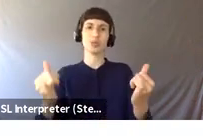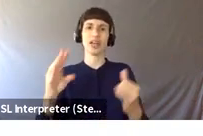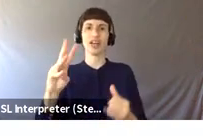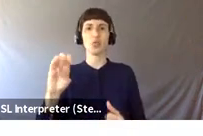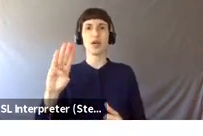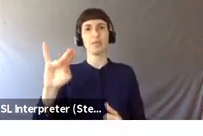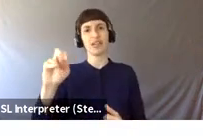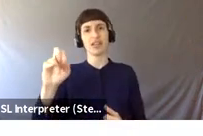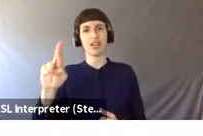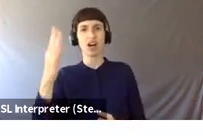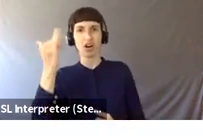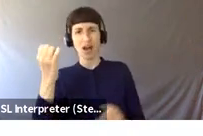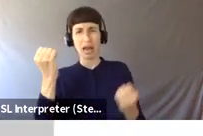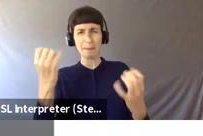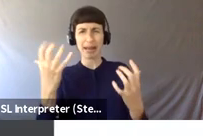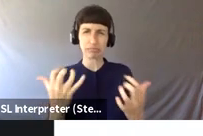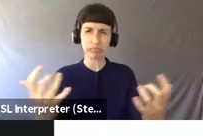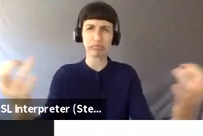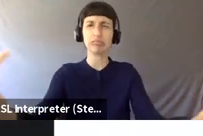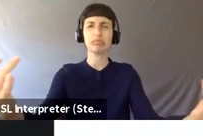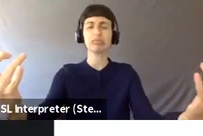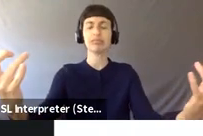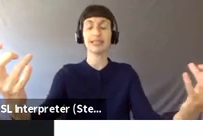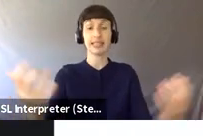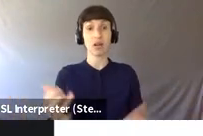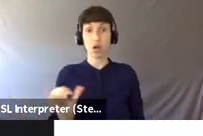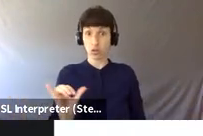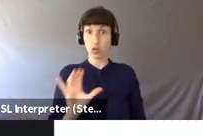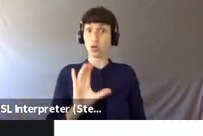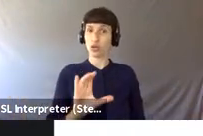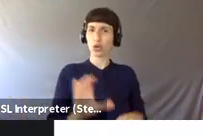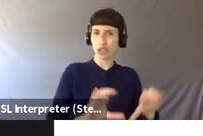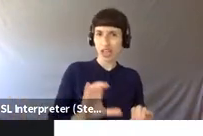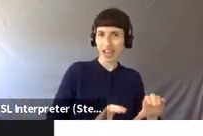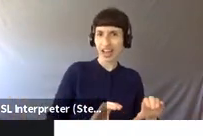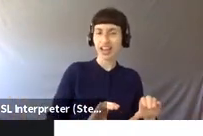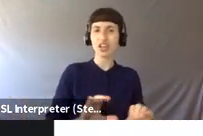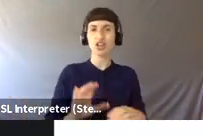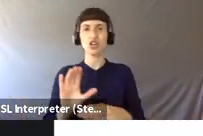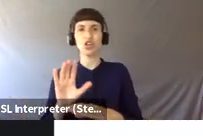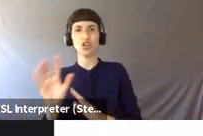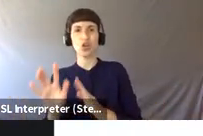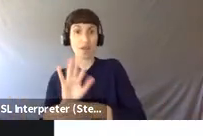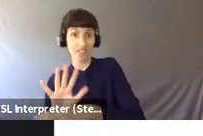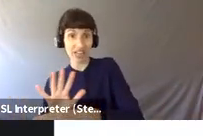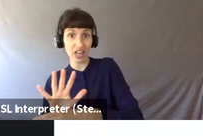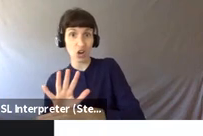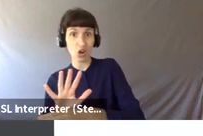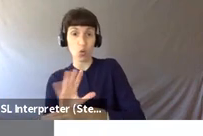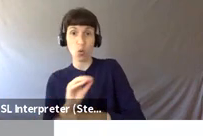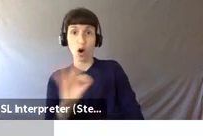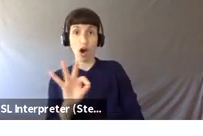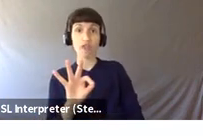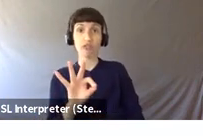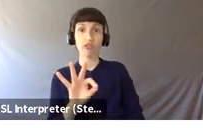participants. With that, your chat and your video is disabled. Your mic's disabled. The only thing you can get out of your